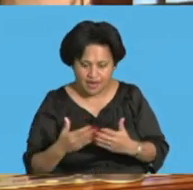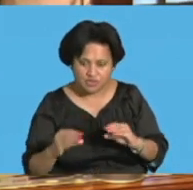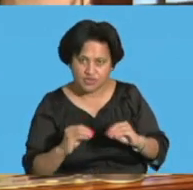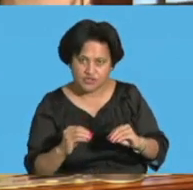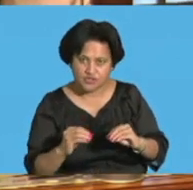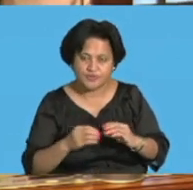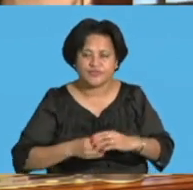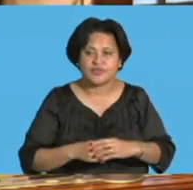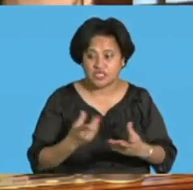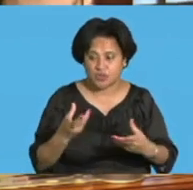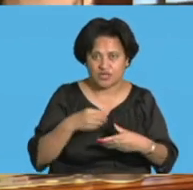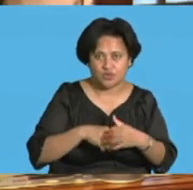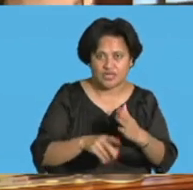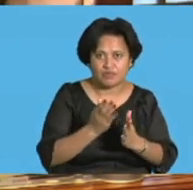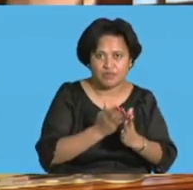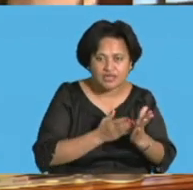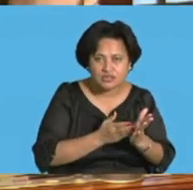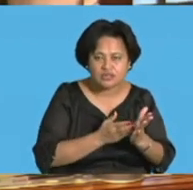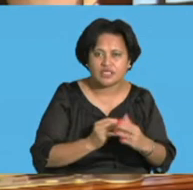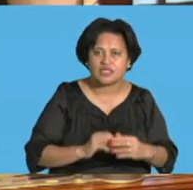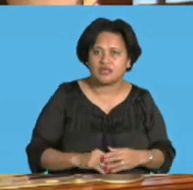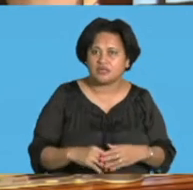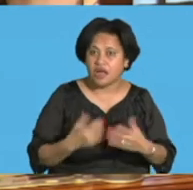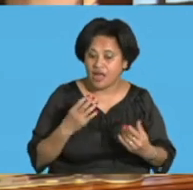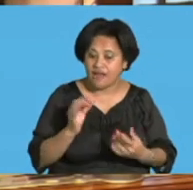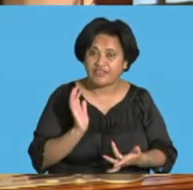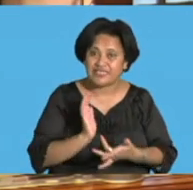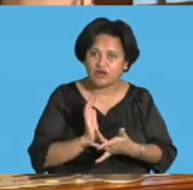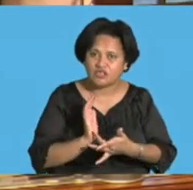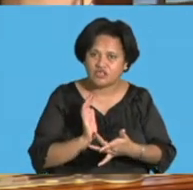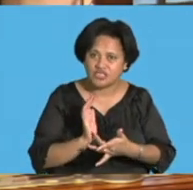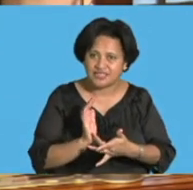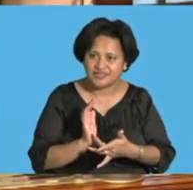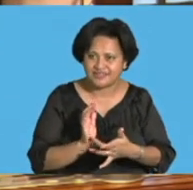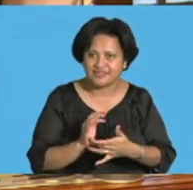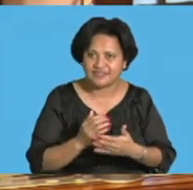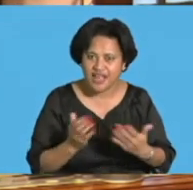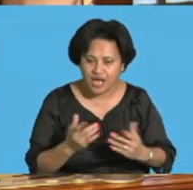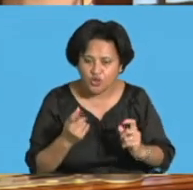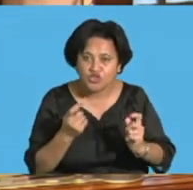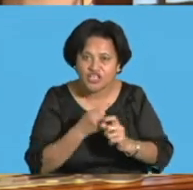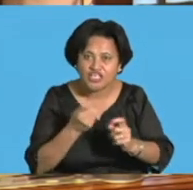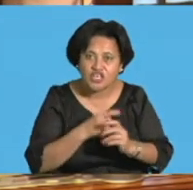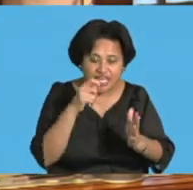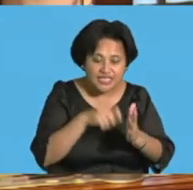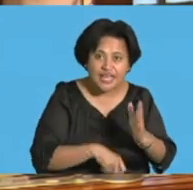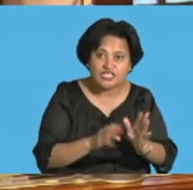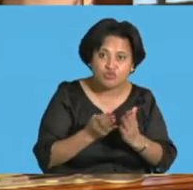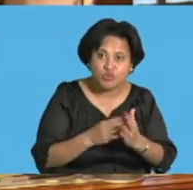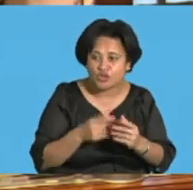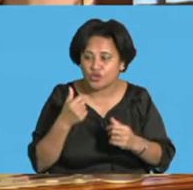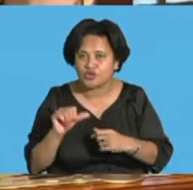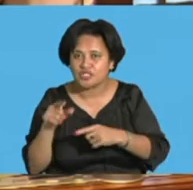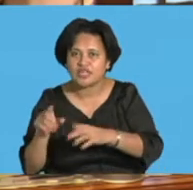Furthermore, Mr. Speaker, we've already started to move to more technology-enabled learning. We have started to convert our textbooks into e-books. This